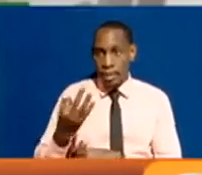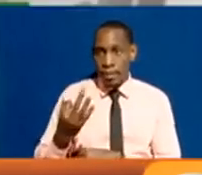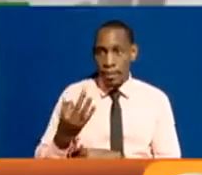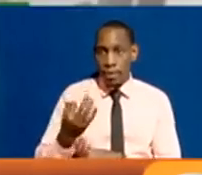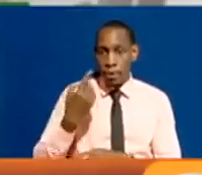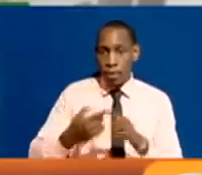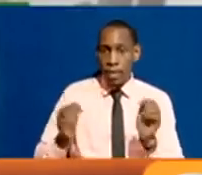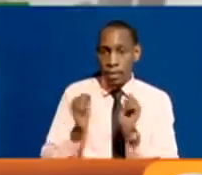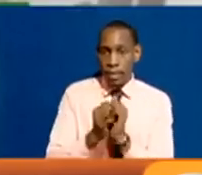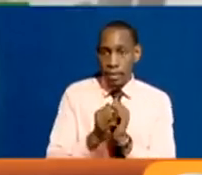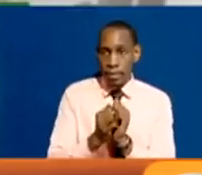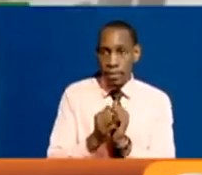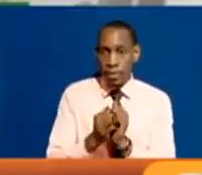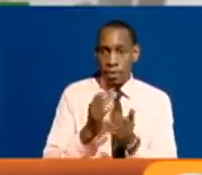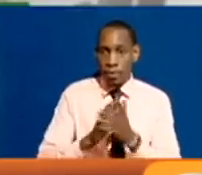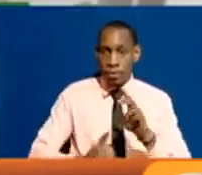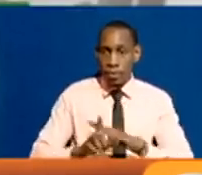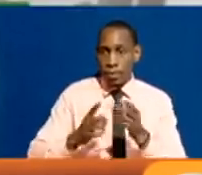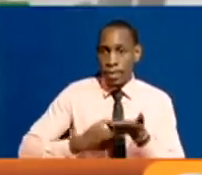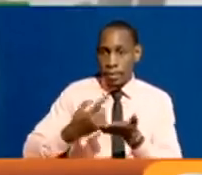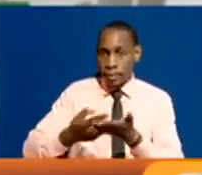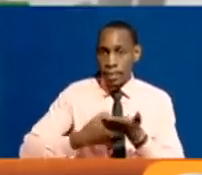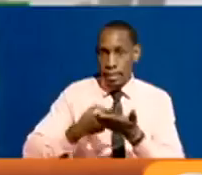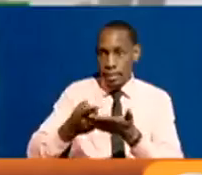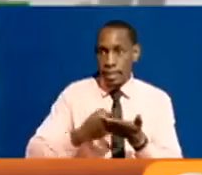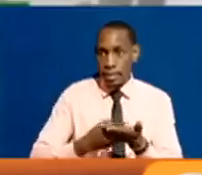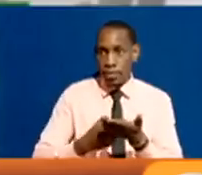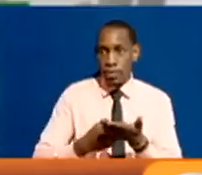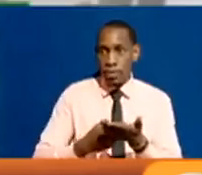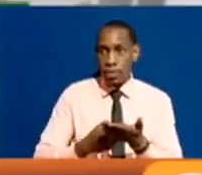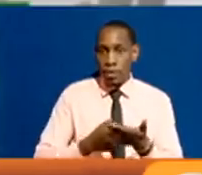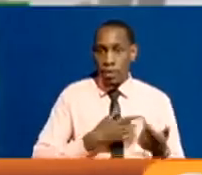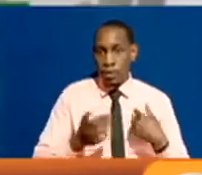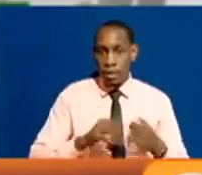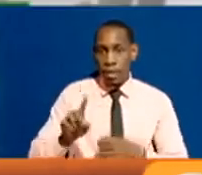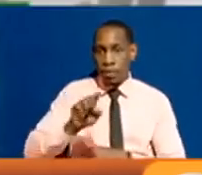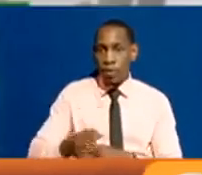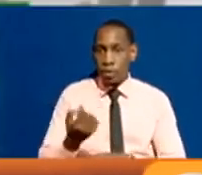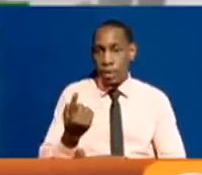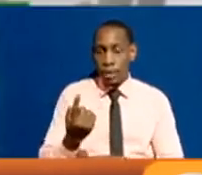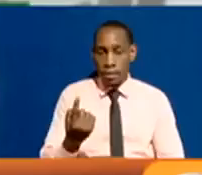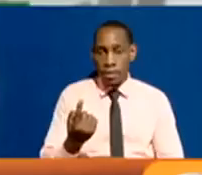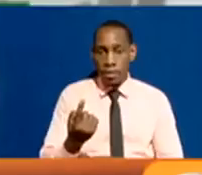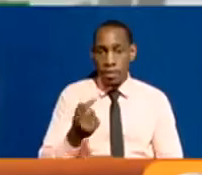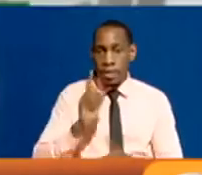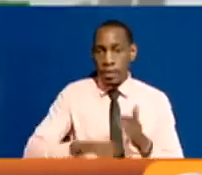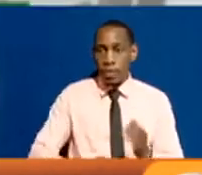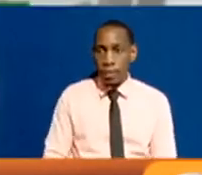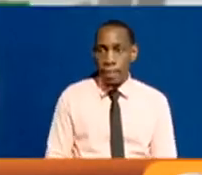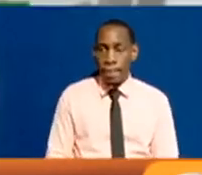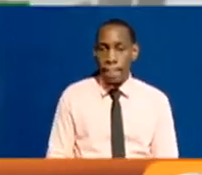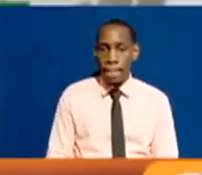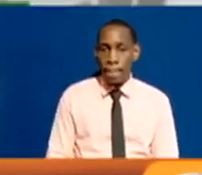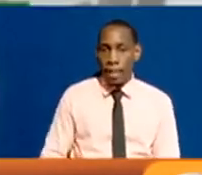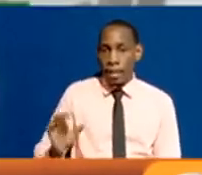a decade, has always triggered a debate around one pertinent question, which is, does the